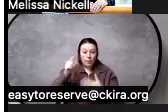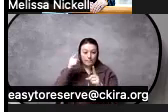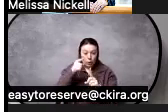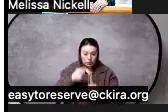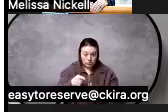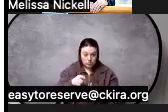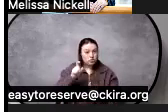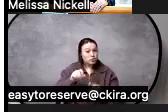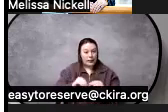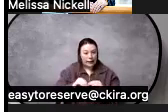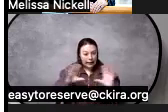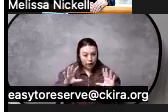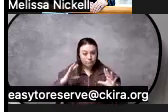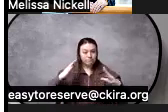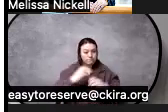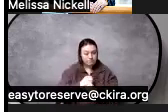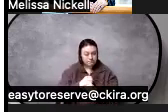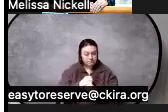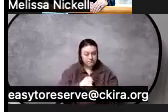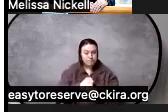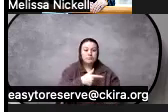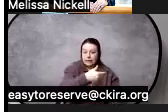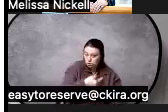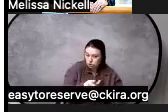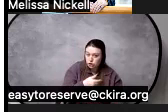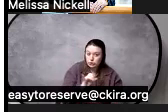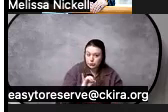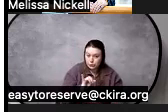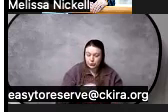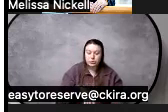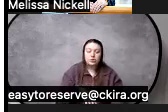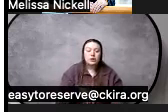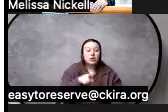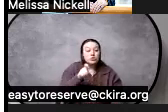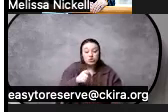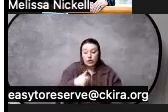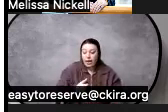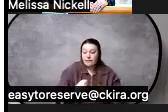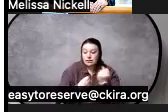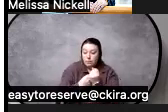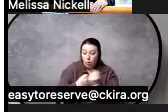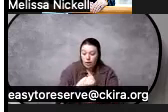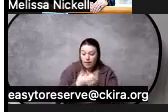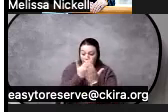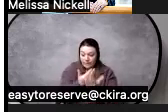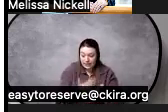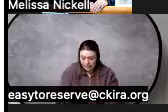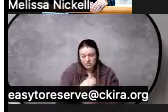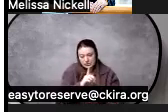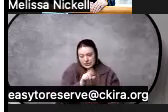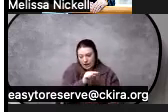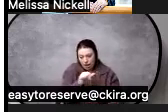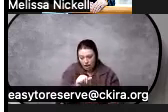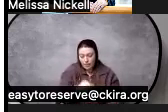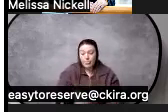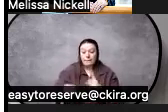consist of an introduction, your main points with supporting evidence, which is also known as your data, and then a conclusion.